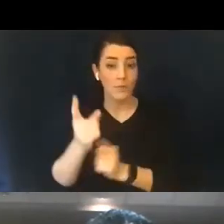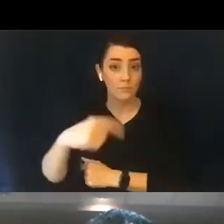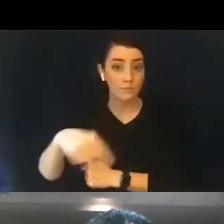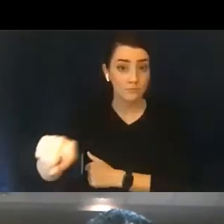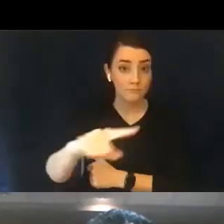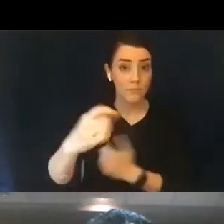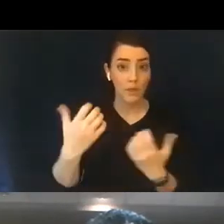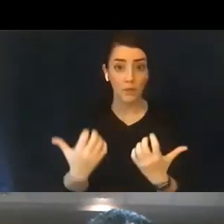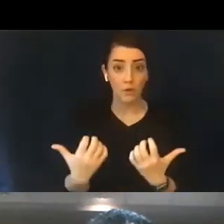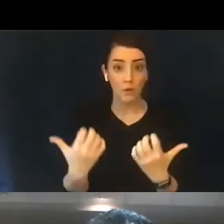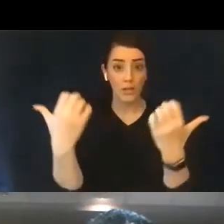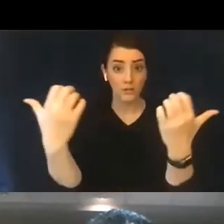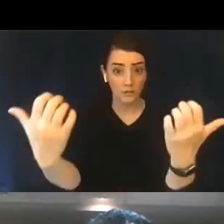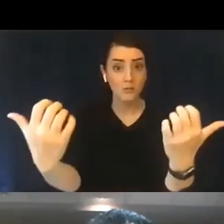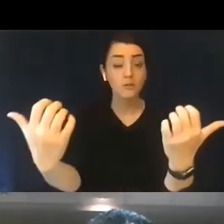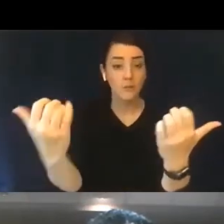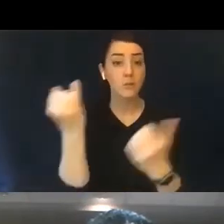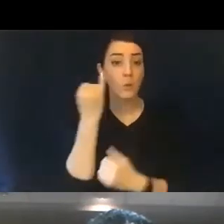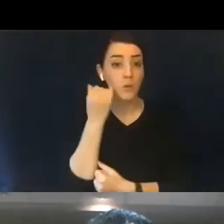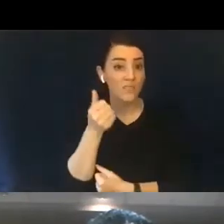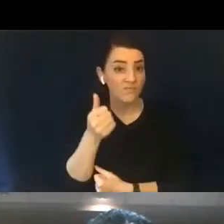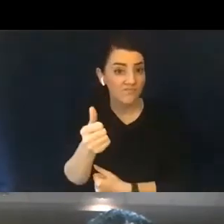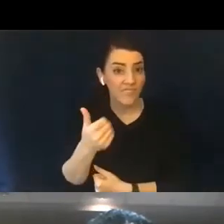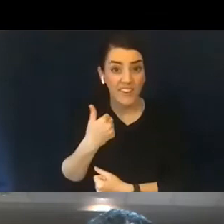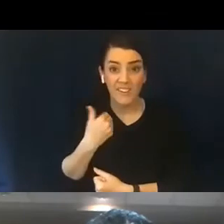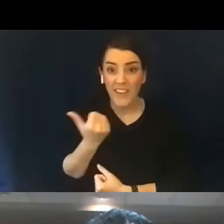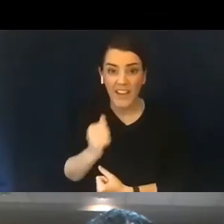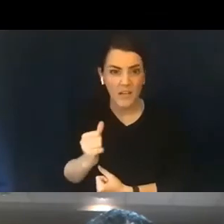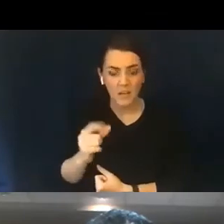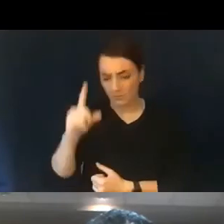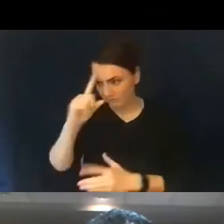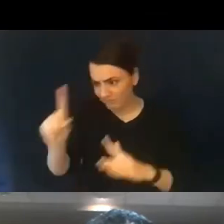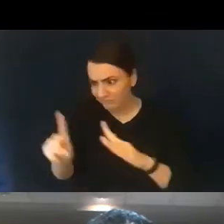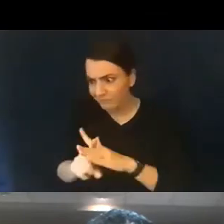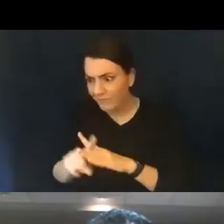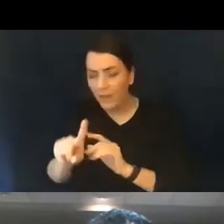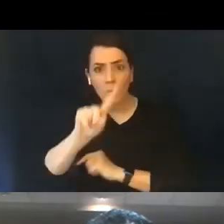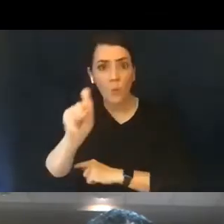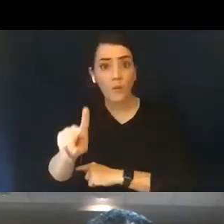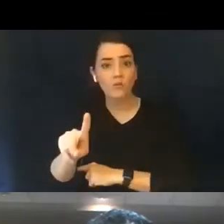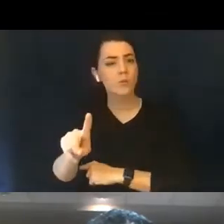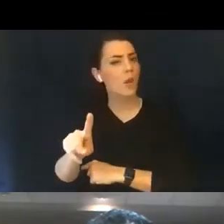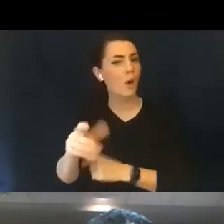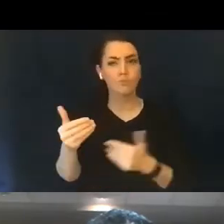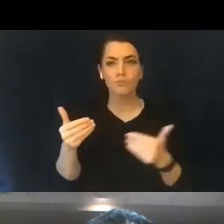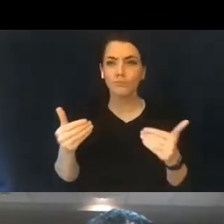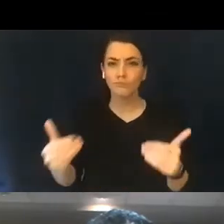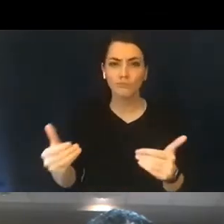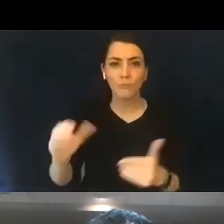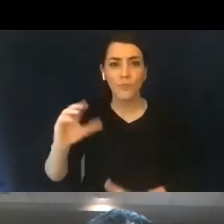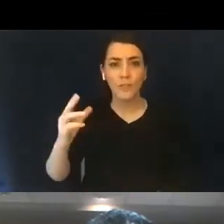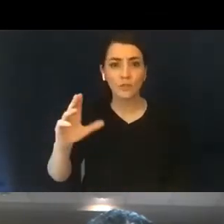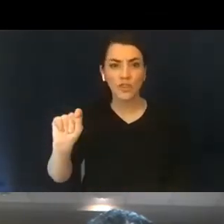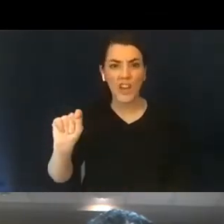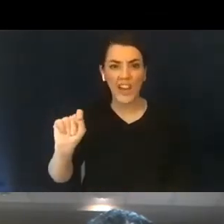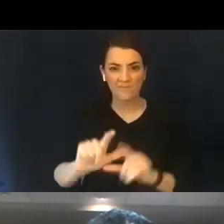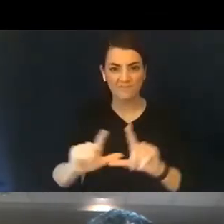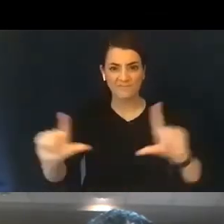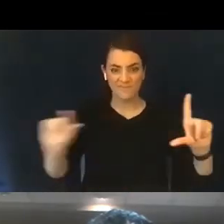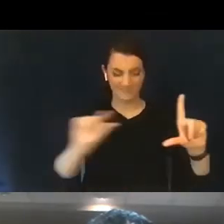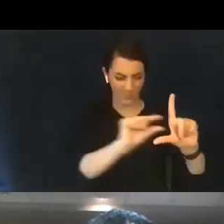them, feel free to type them into the chat. And then towards the end of the evening, we'll turn our attention to the chat